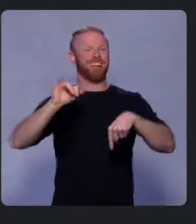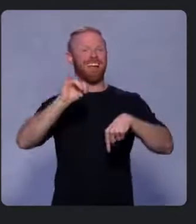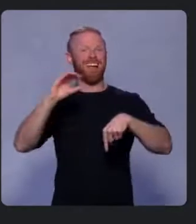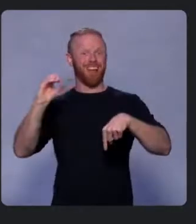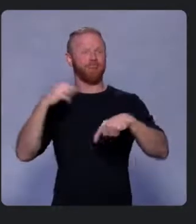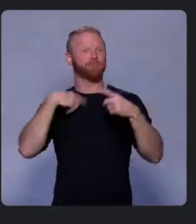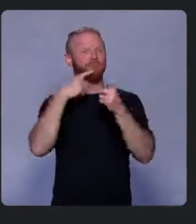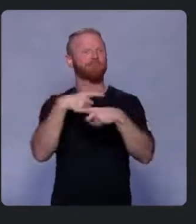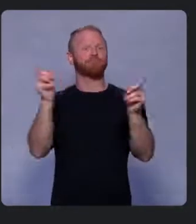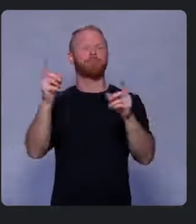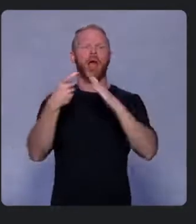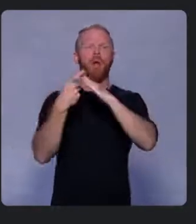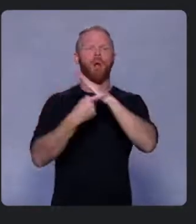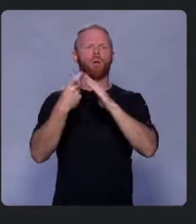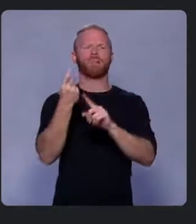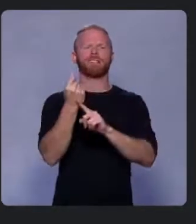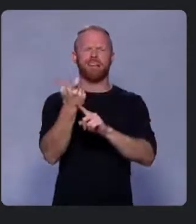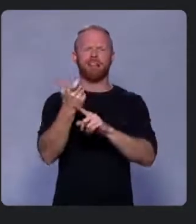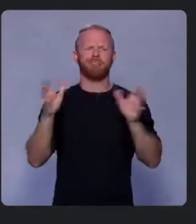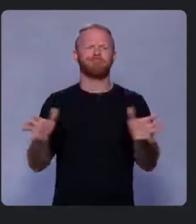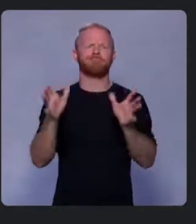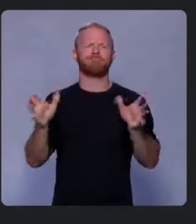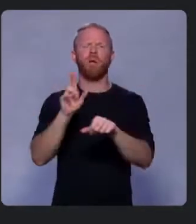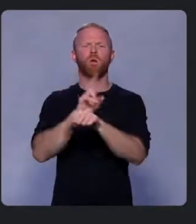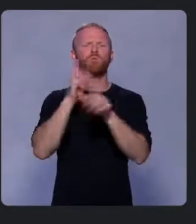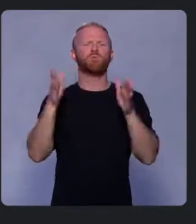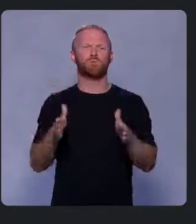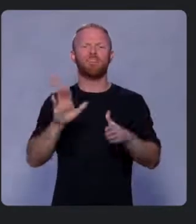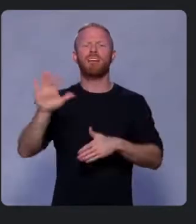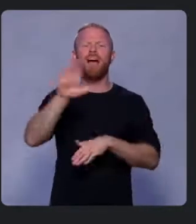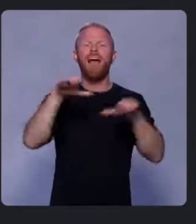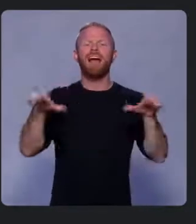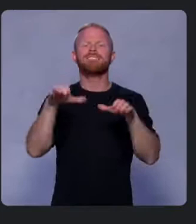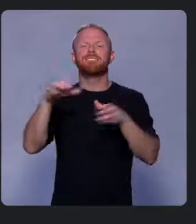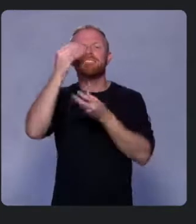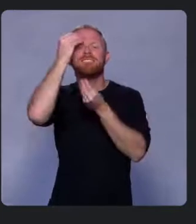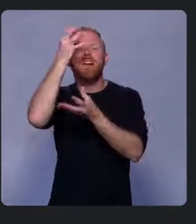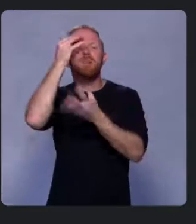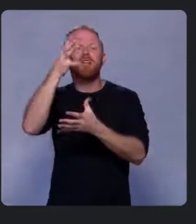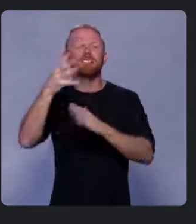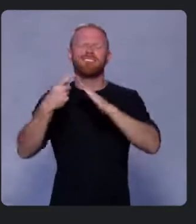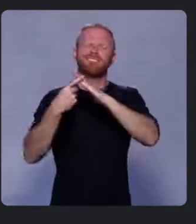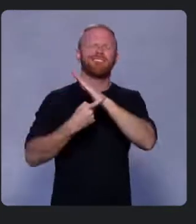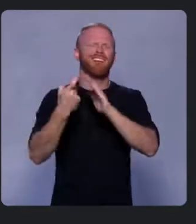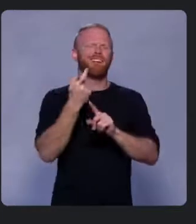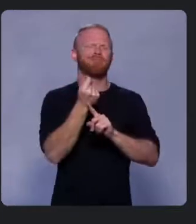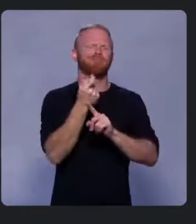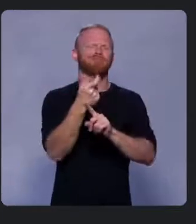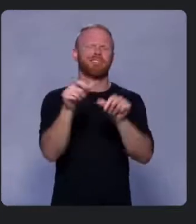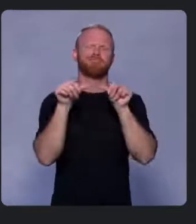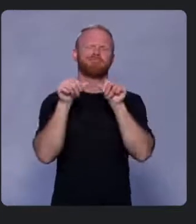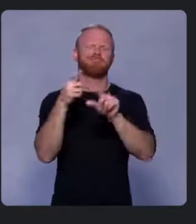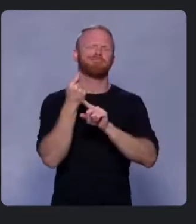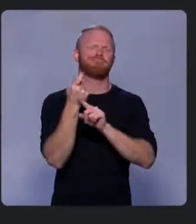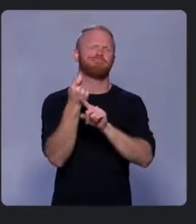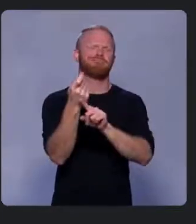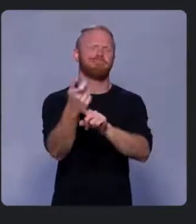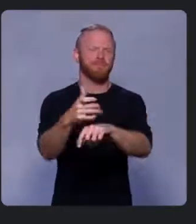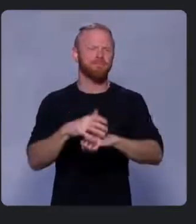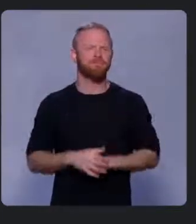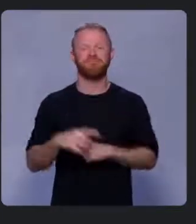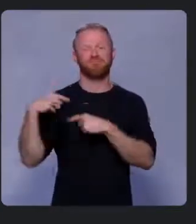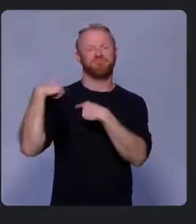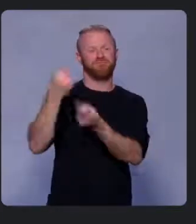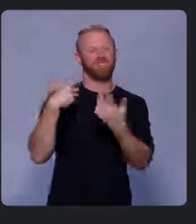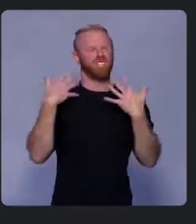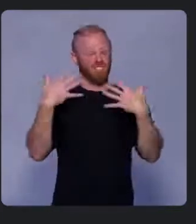Auto-Delete, which encourages users to have their activity data automatically and continuously deleted. We have